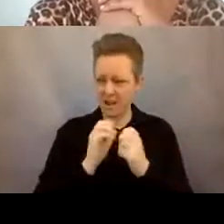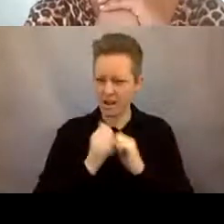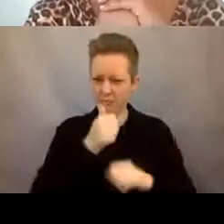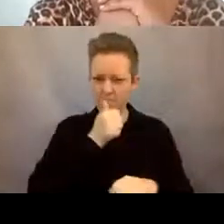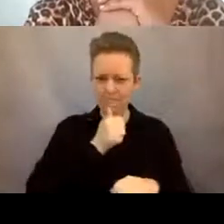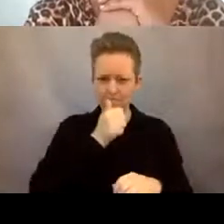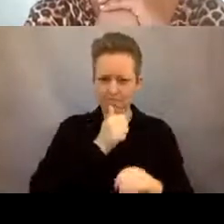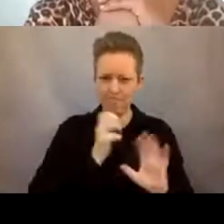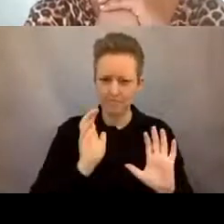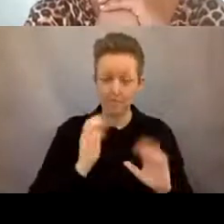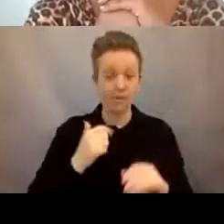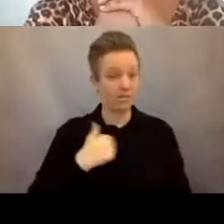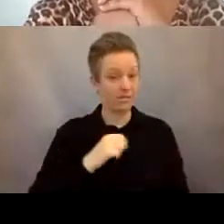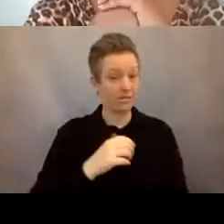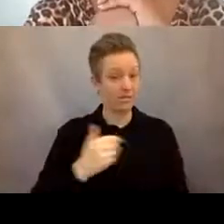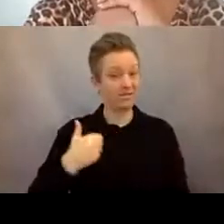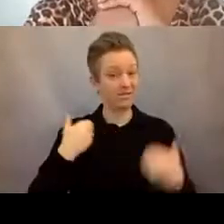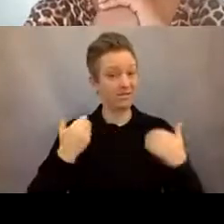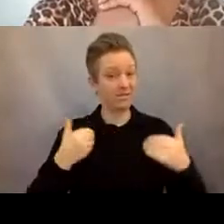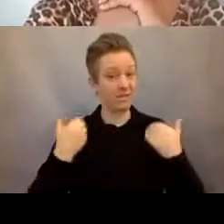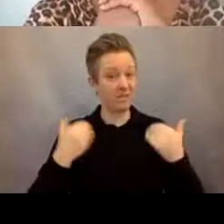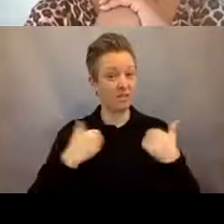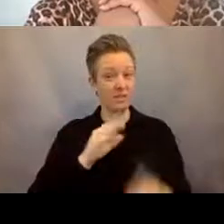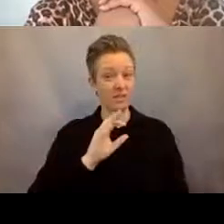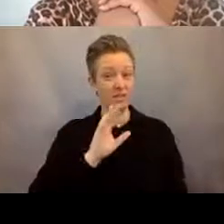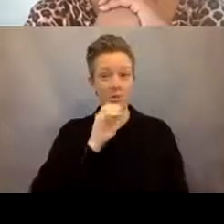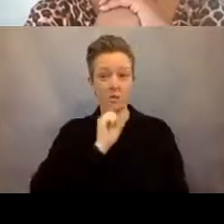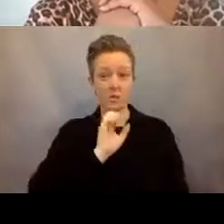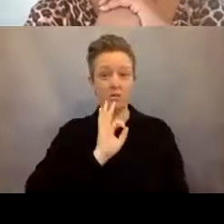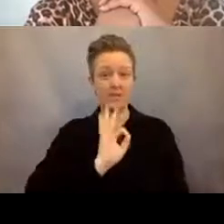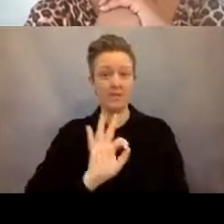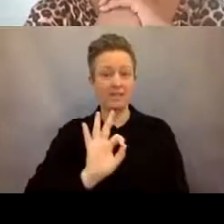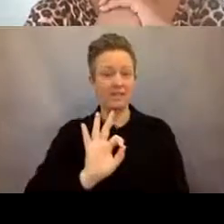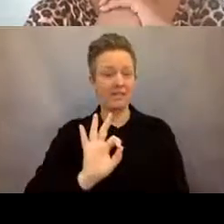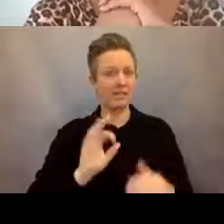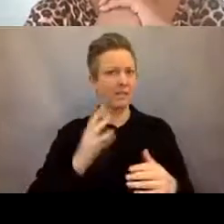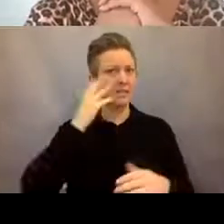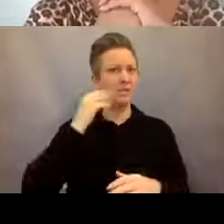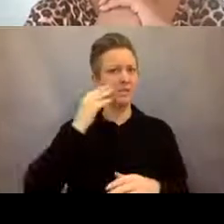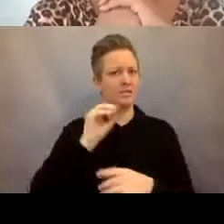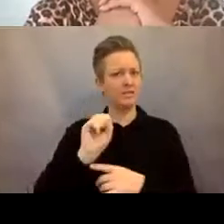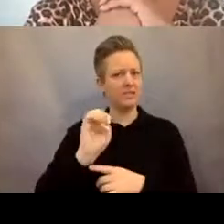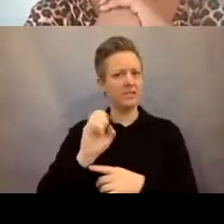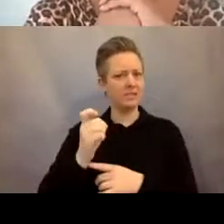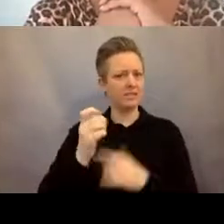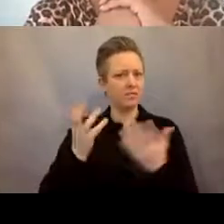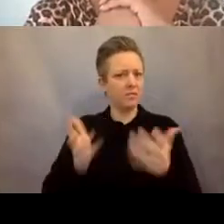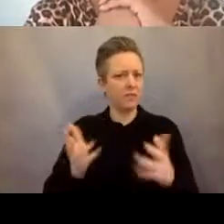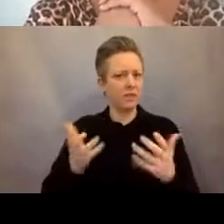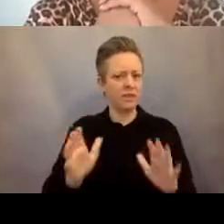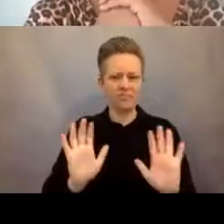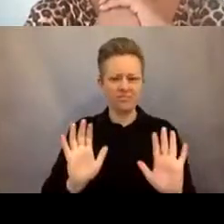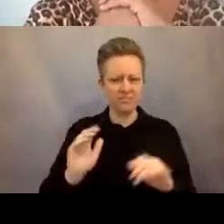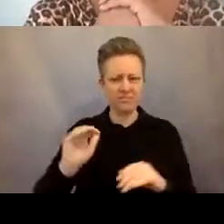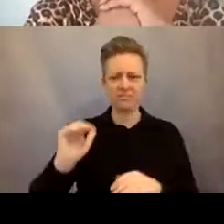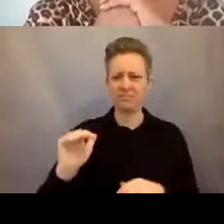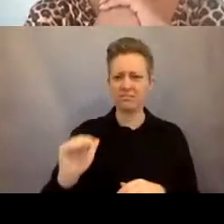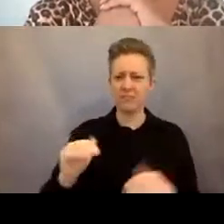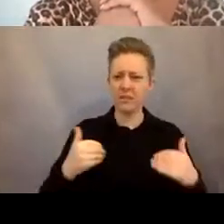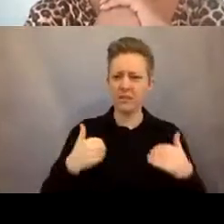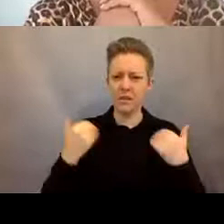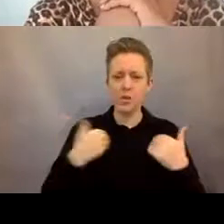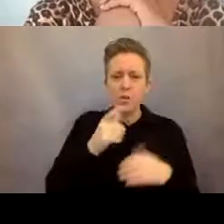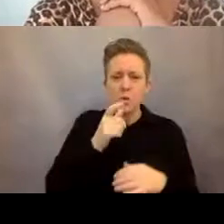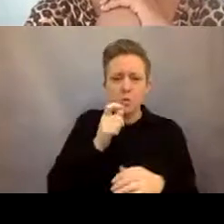experiencing sexuality that you're not even supposed to. Who do that to a 9-year-old?